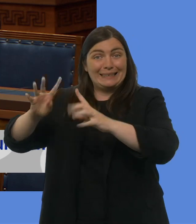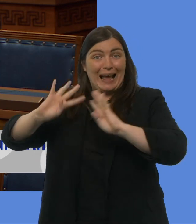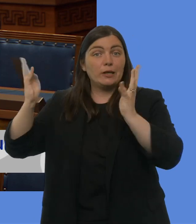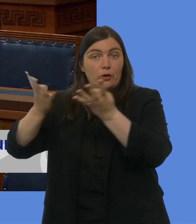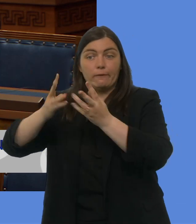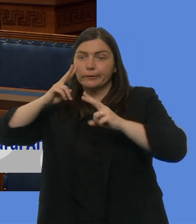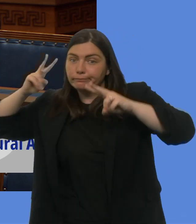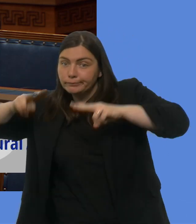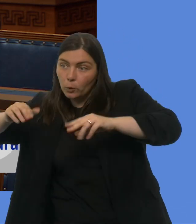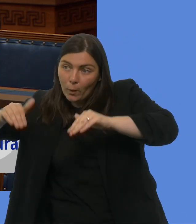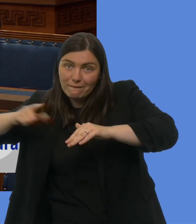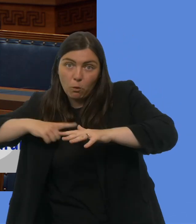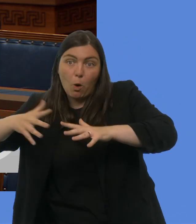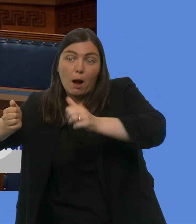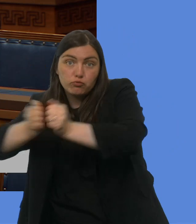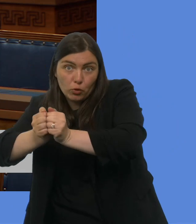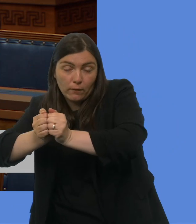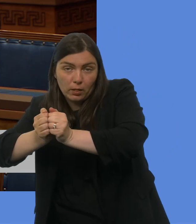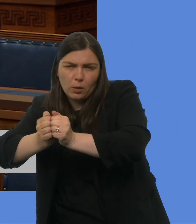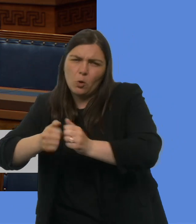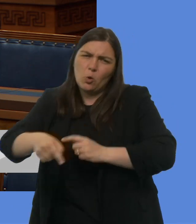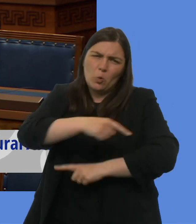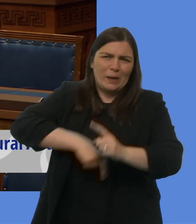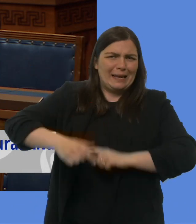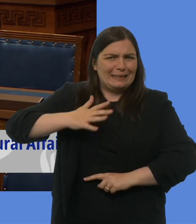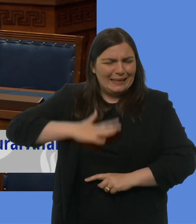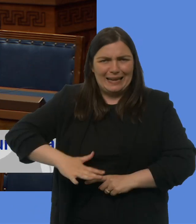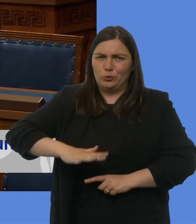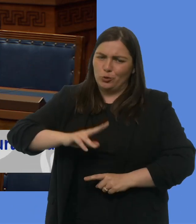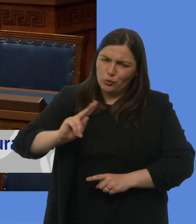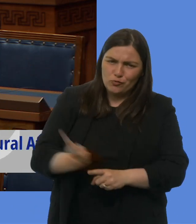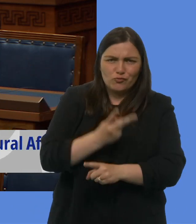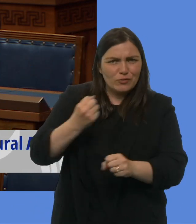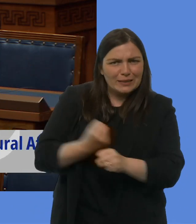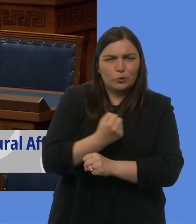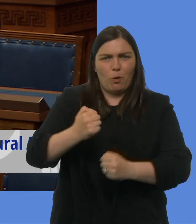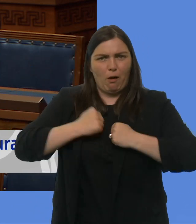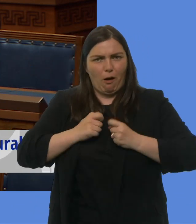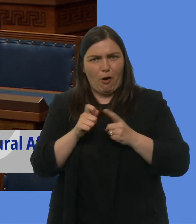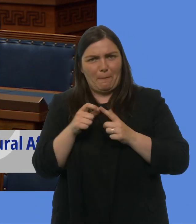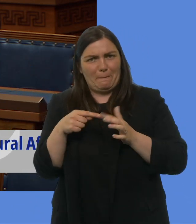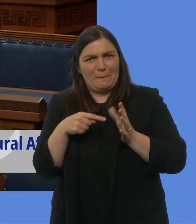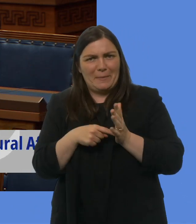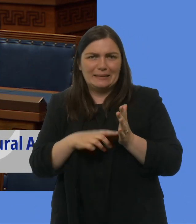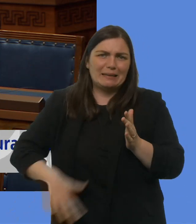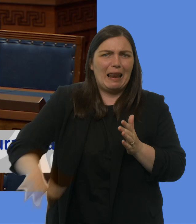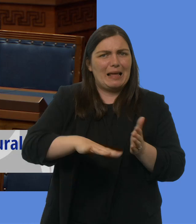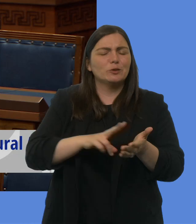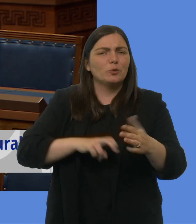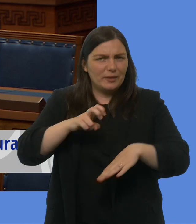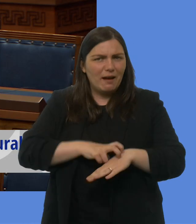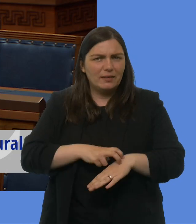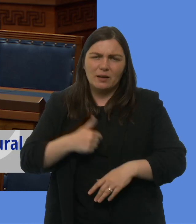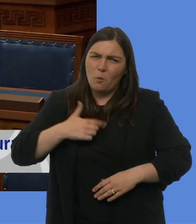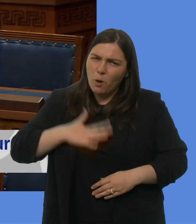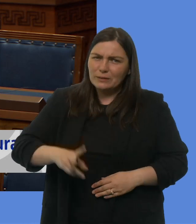contribute towards so much in Northern Ireland, particularly in relation to the issues that we're discussing here today. So let's do that. Let's move forward to improve our